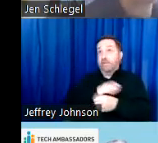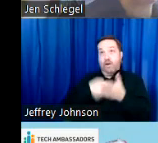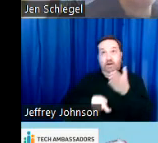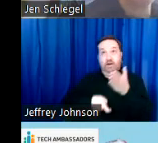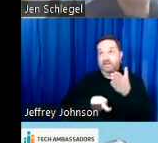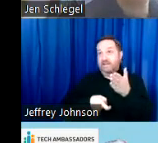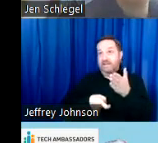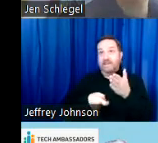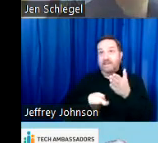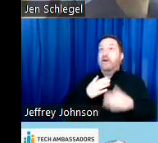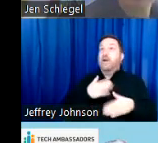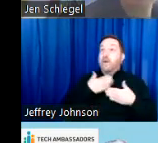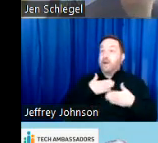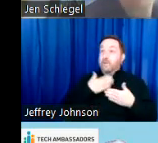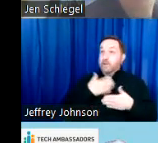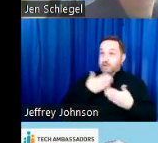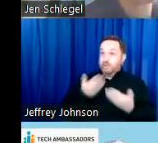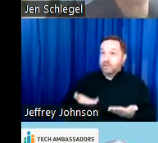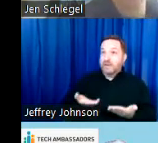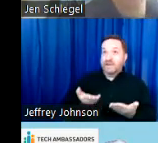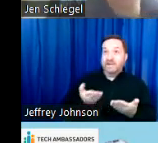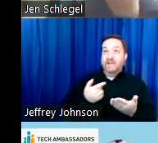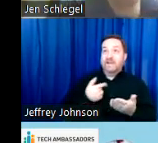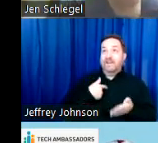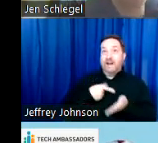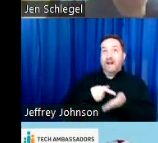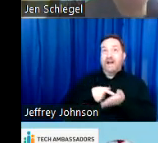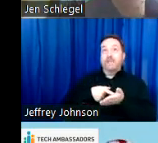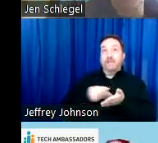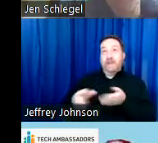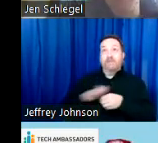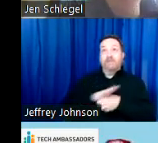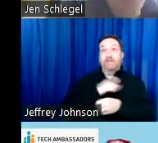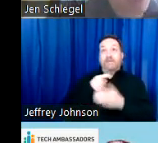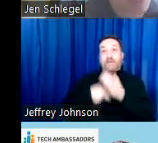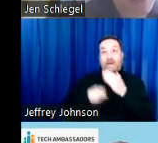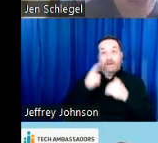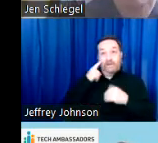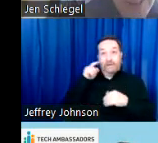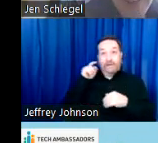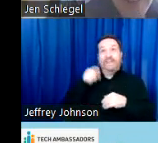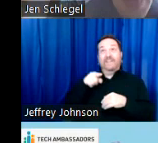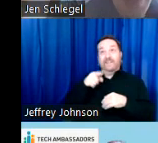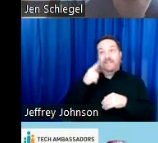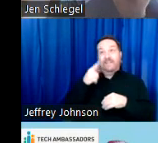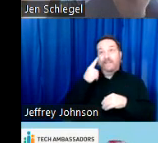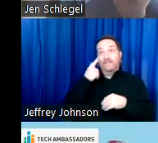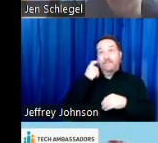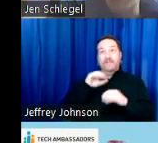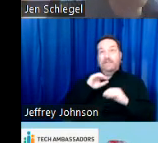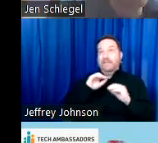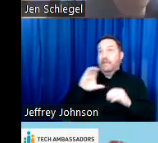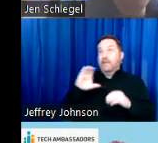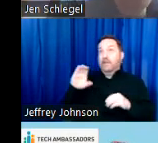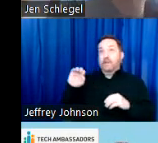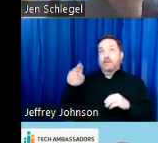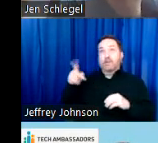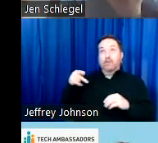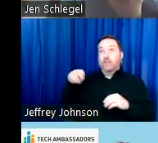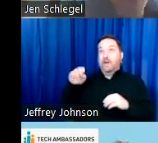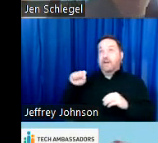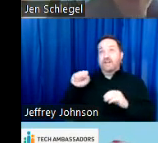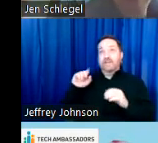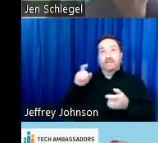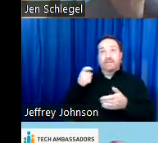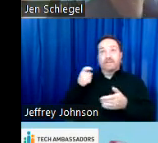happy to admit that I paid completely full price for this item because there aren't any current coupons. But I believe it to totally be